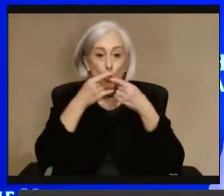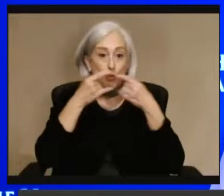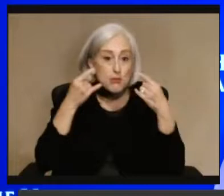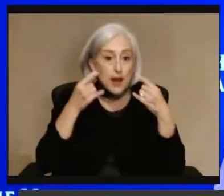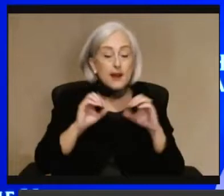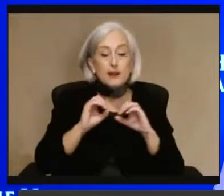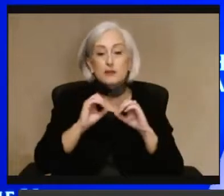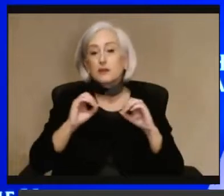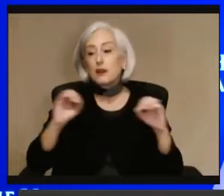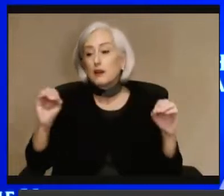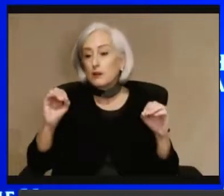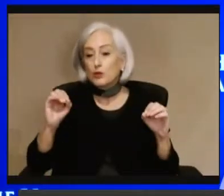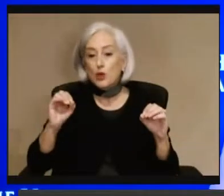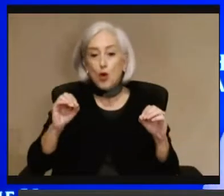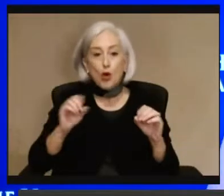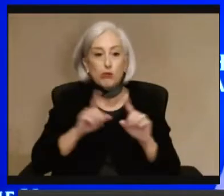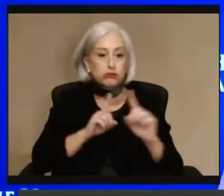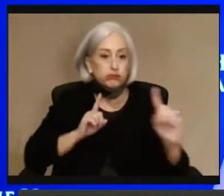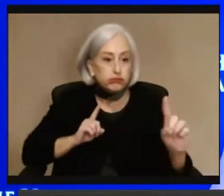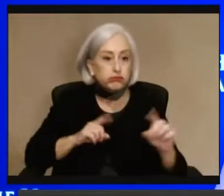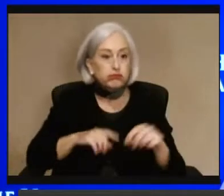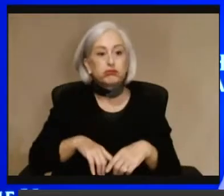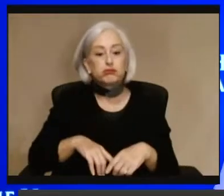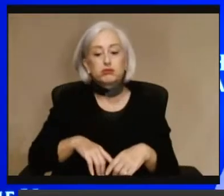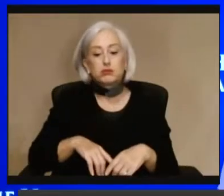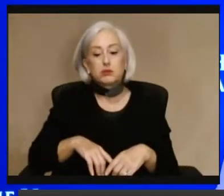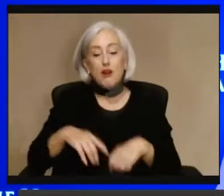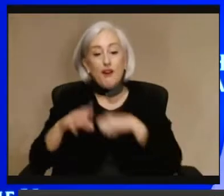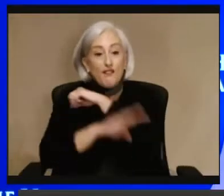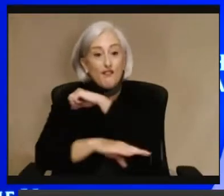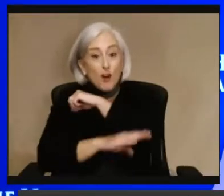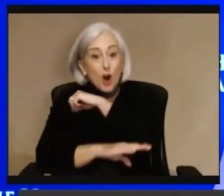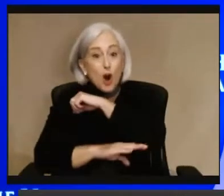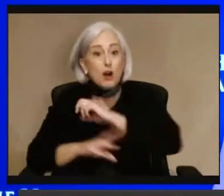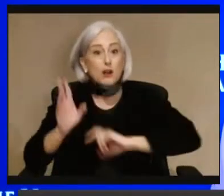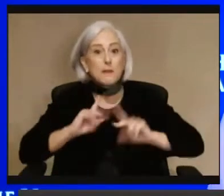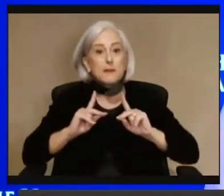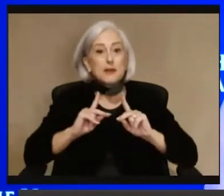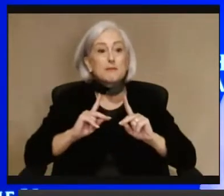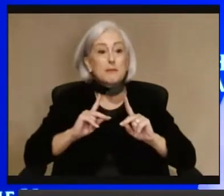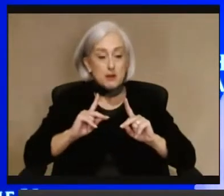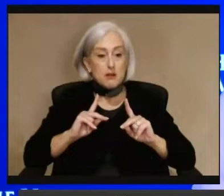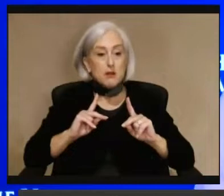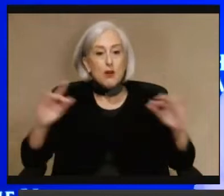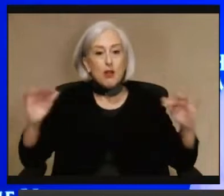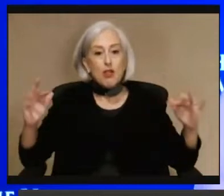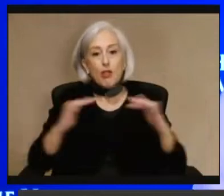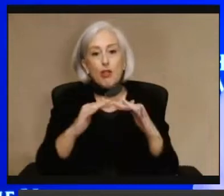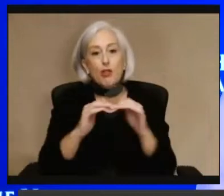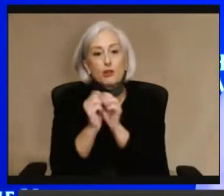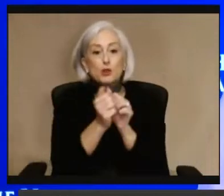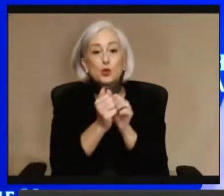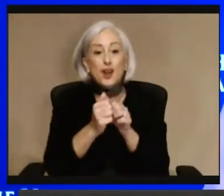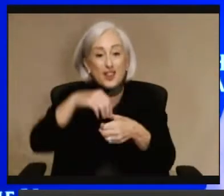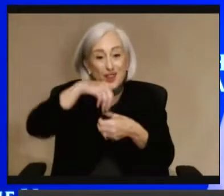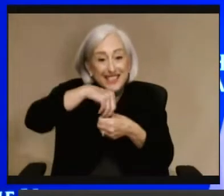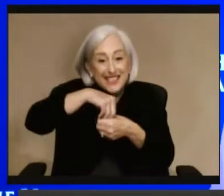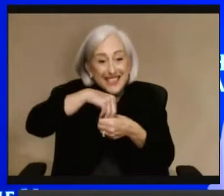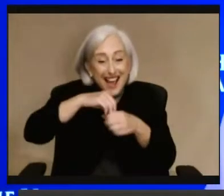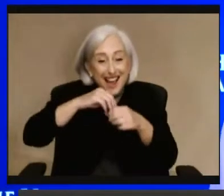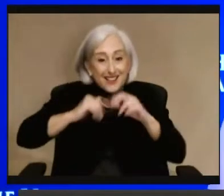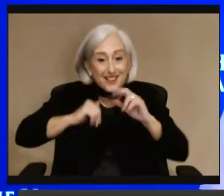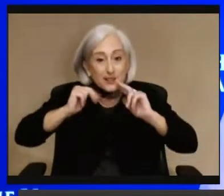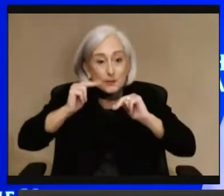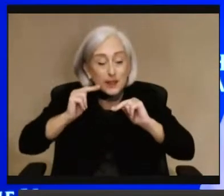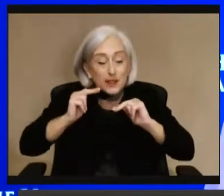it's going to be getting colder. You're going to be having people get together more indoors. It's almost expected that there probably will be a surge in